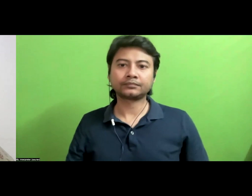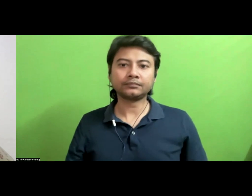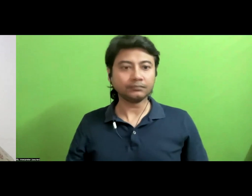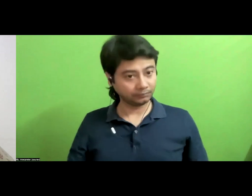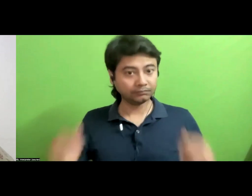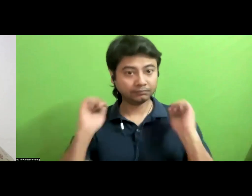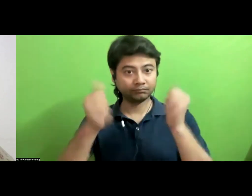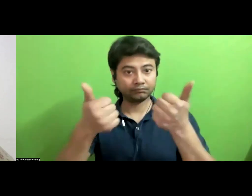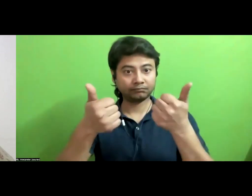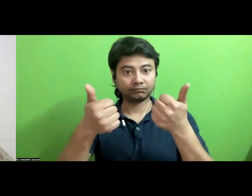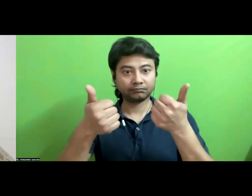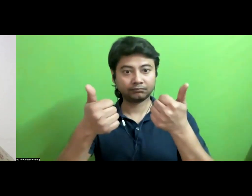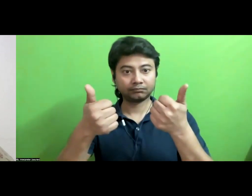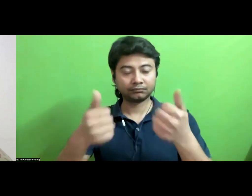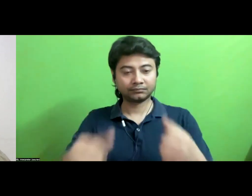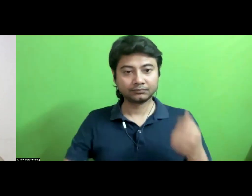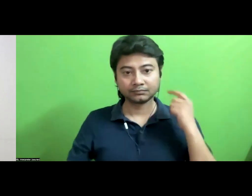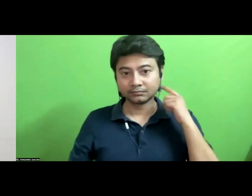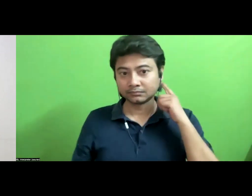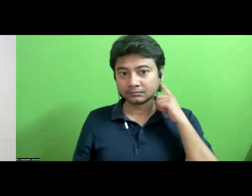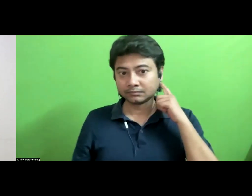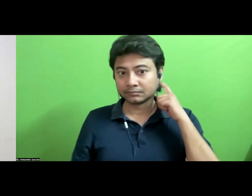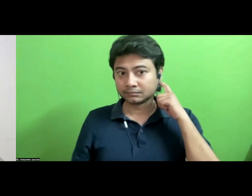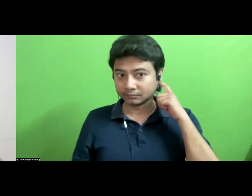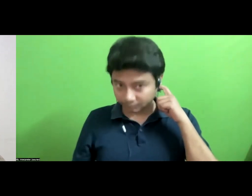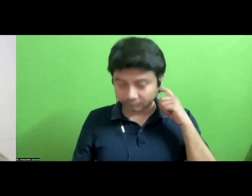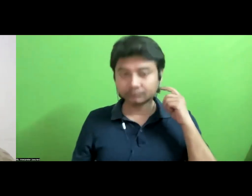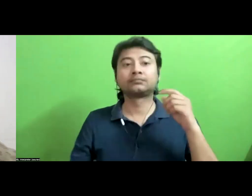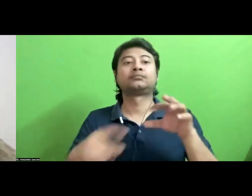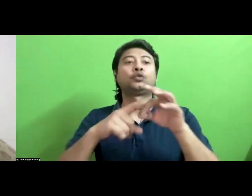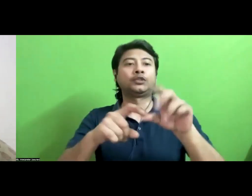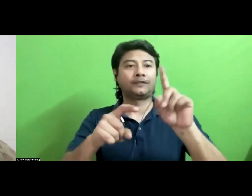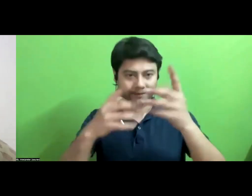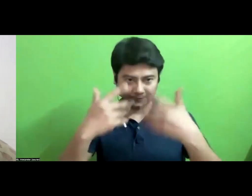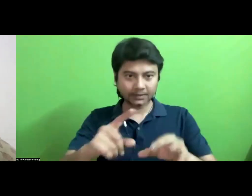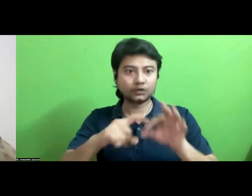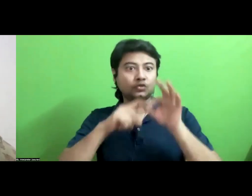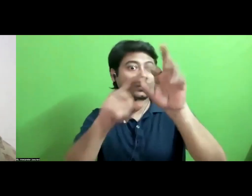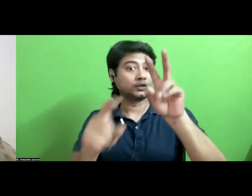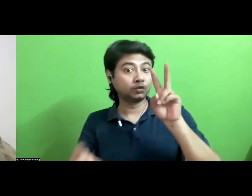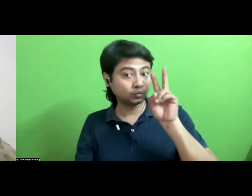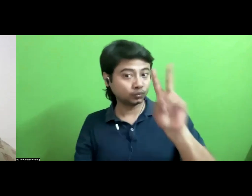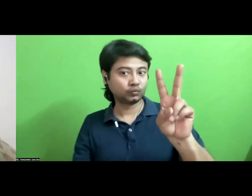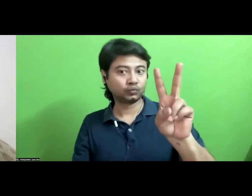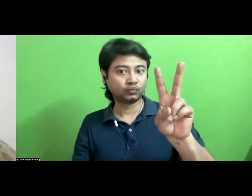Okay, if you can go on to the next question.